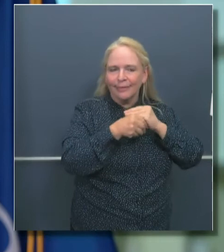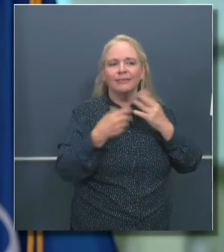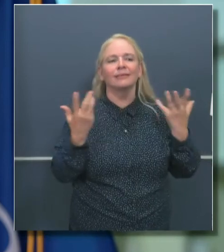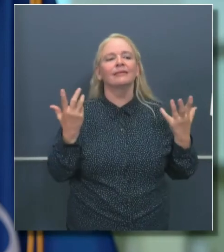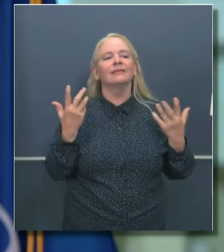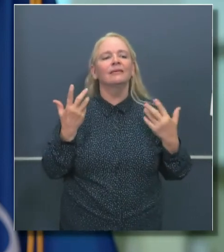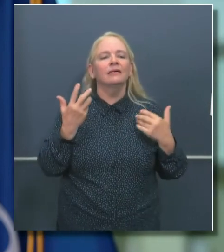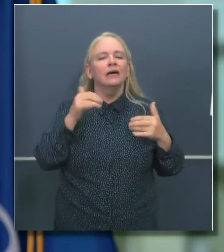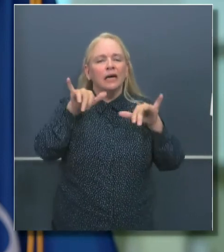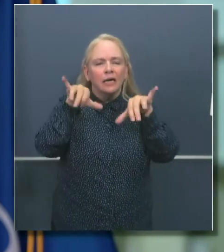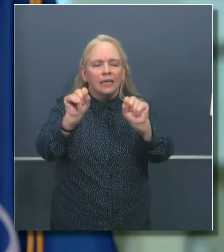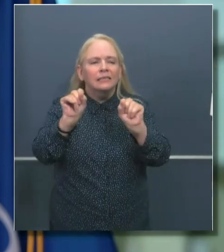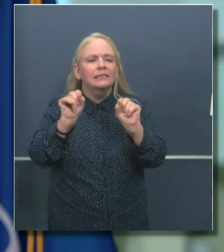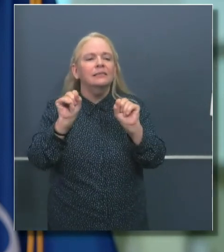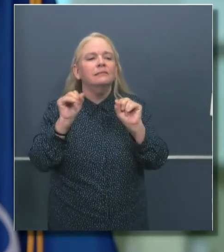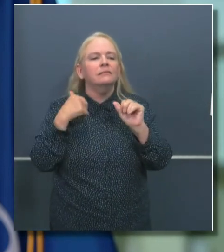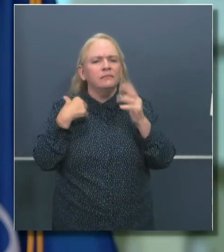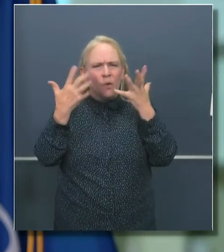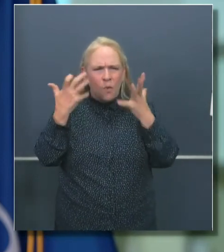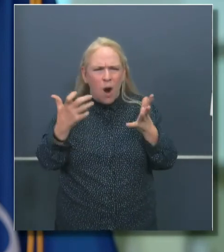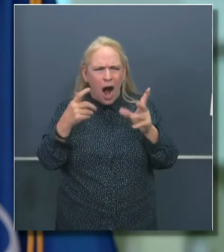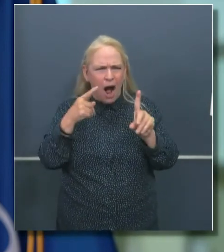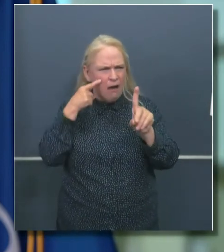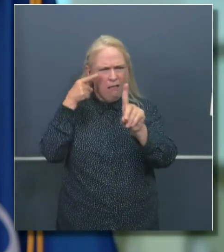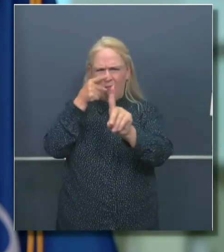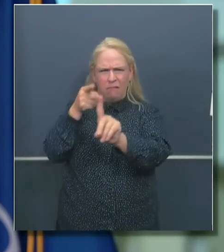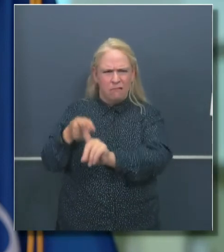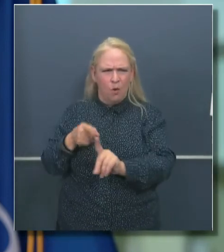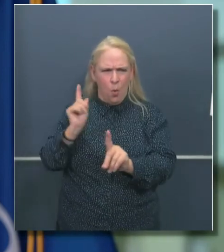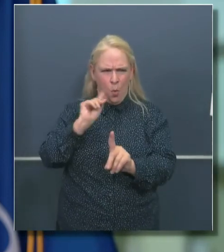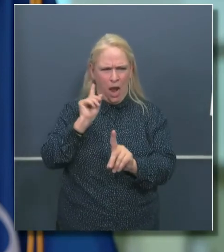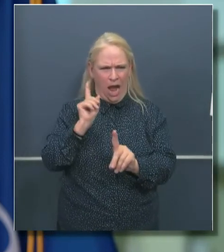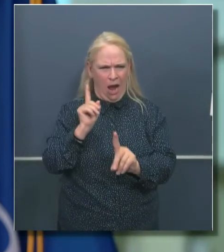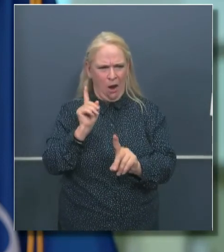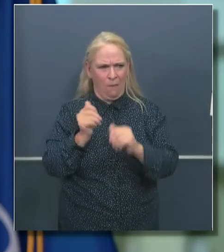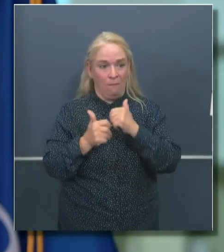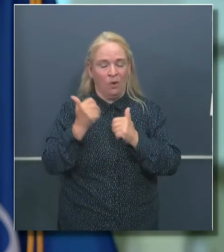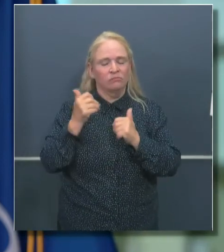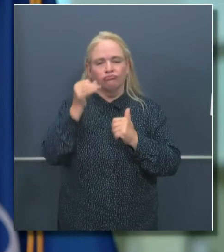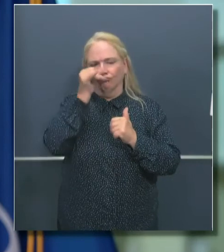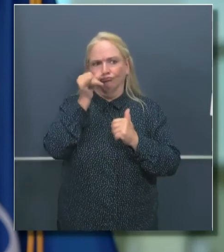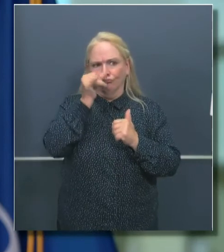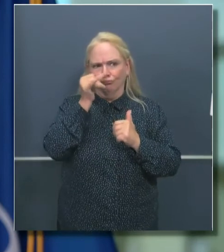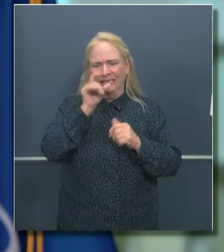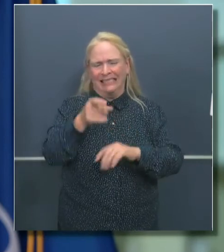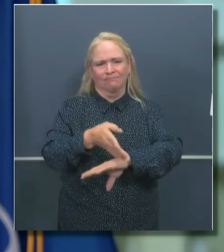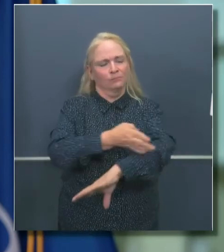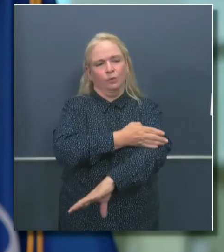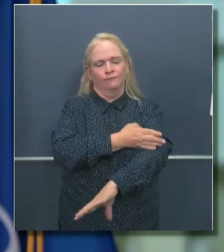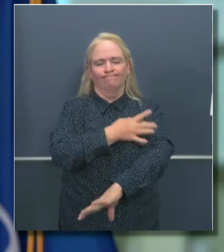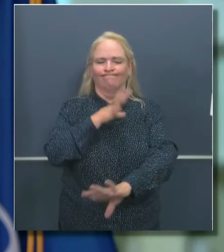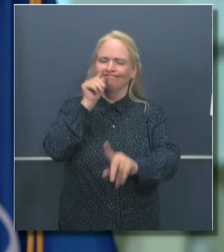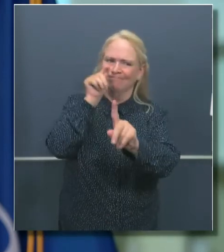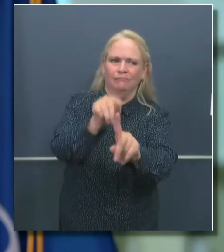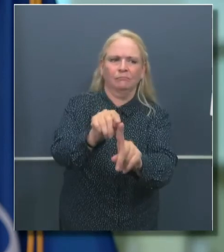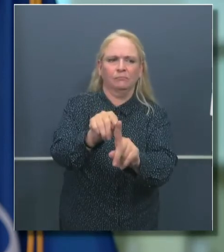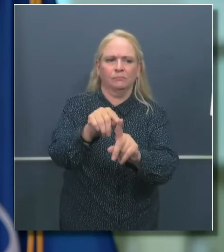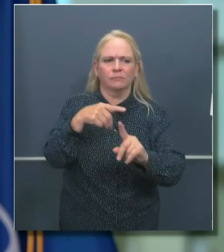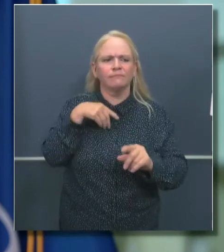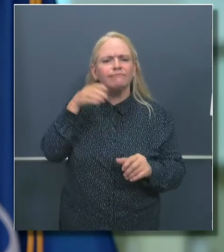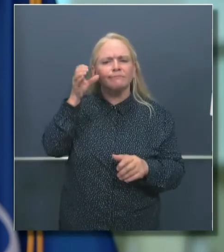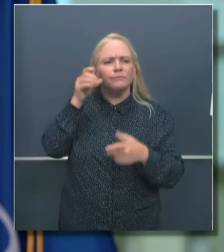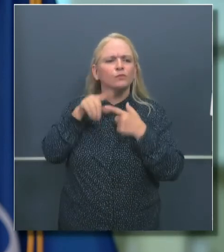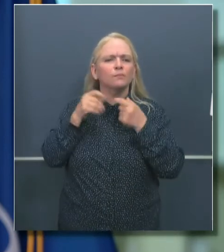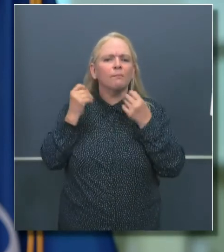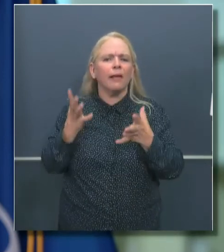targeted, to hotspots. We want to be targeted based upon what we're hearing from health officials in counties as it relates to their